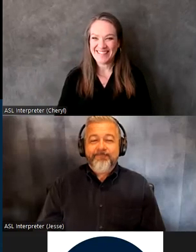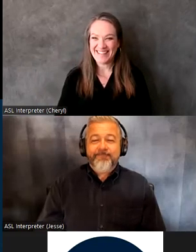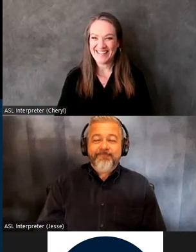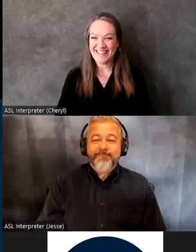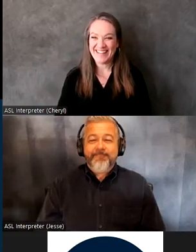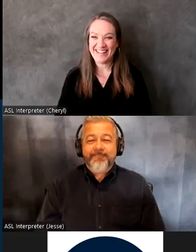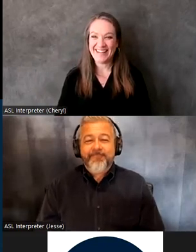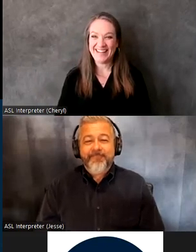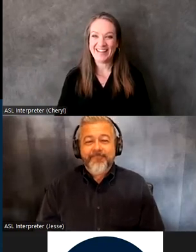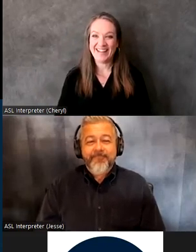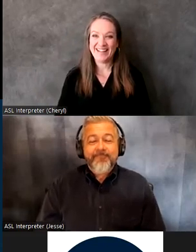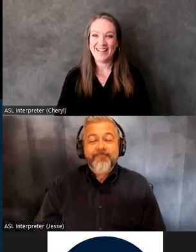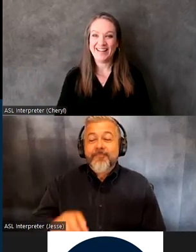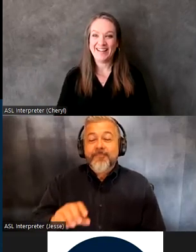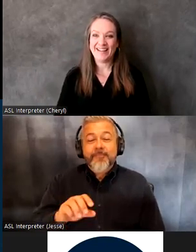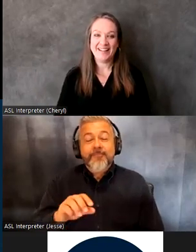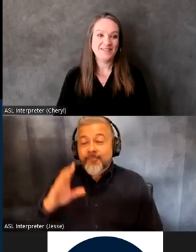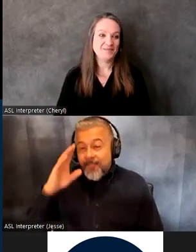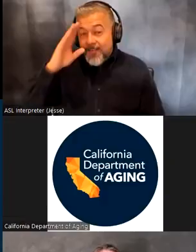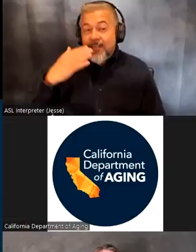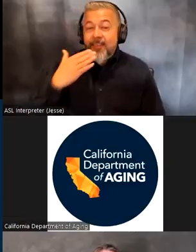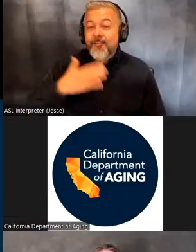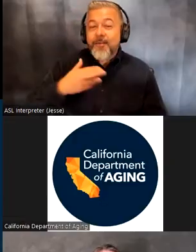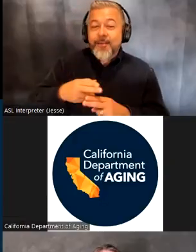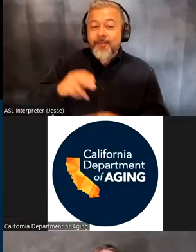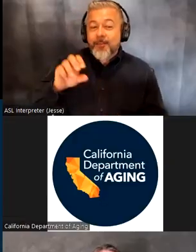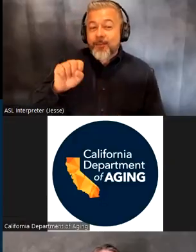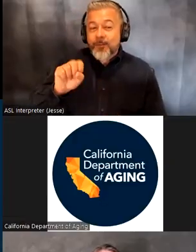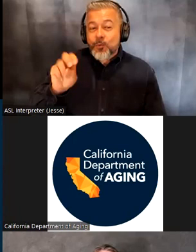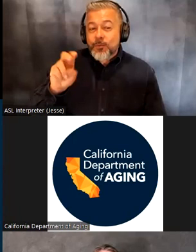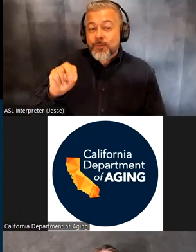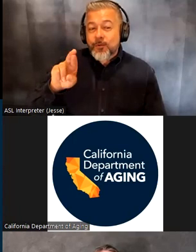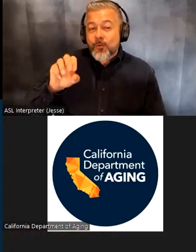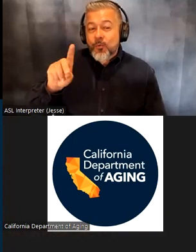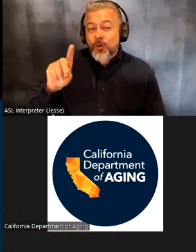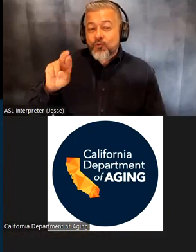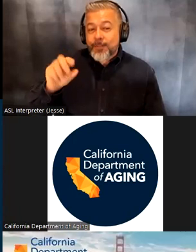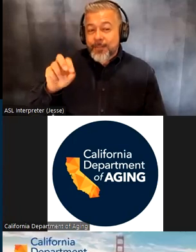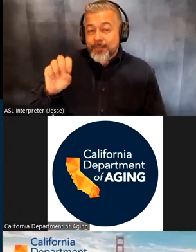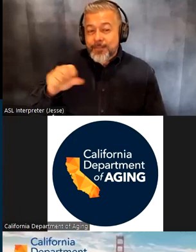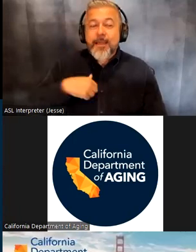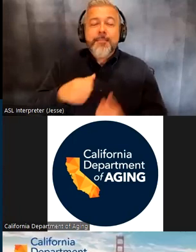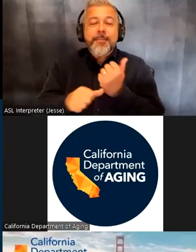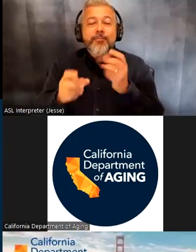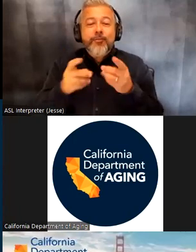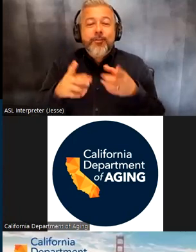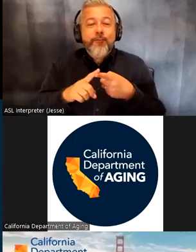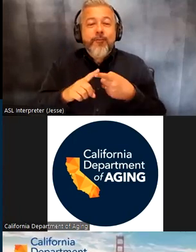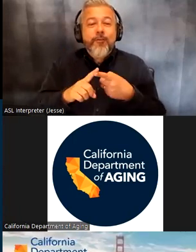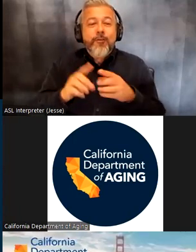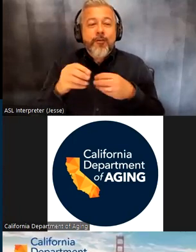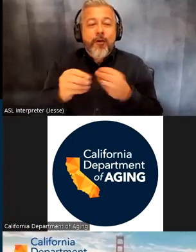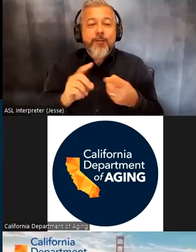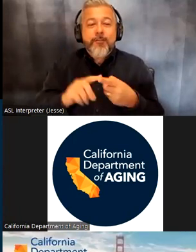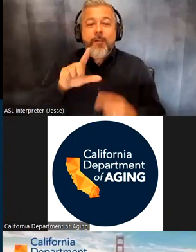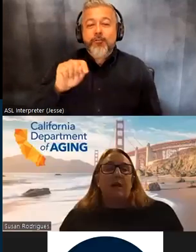Susan? Thanks, Blanca. Hi, my name is Susan Rodriguez, and I am the Assistant Director for the Office of the Long-Term Care Patient